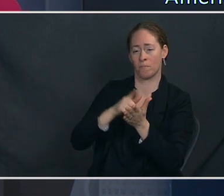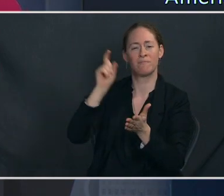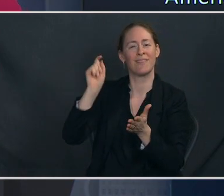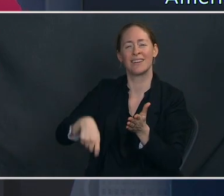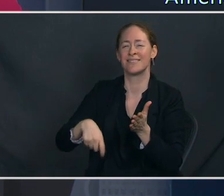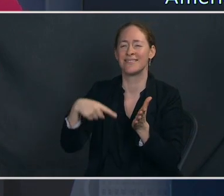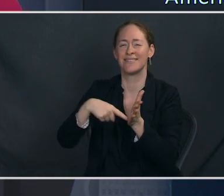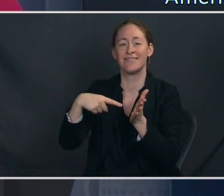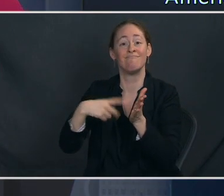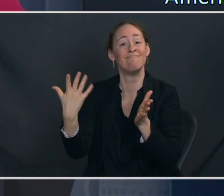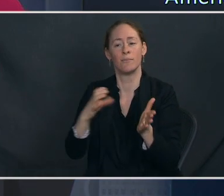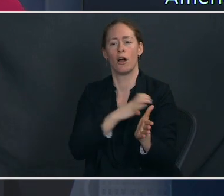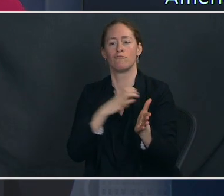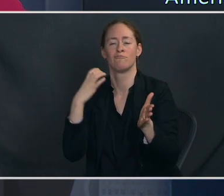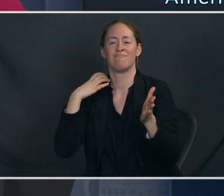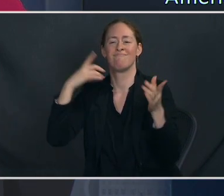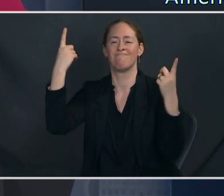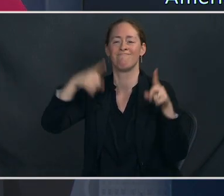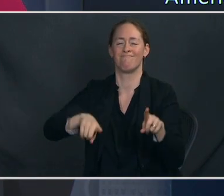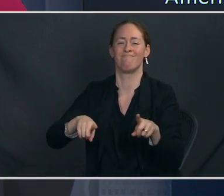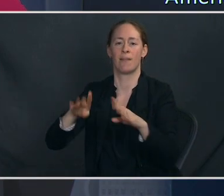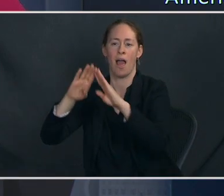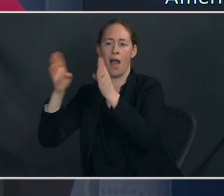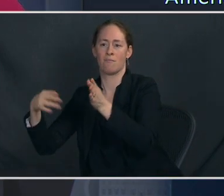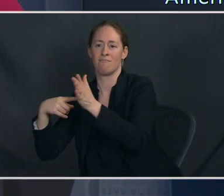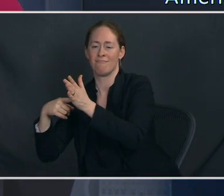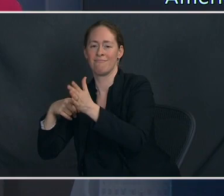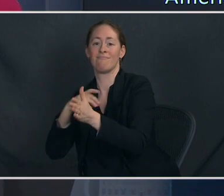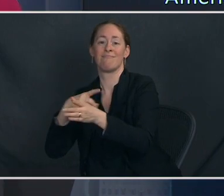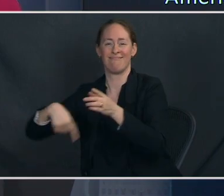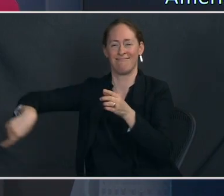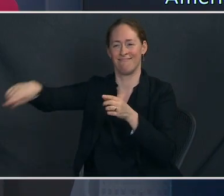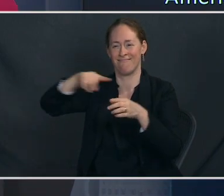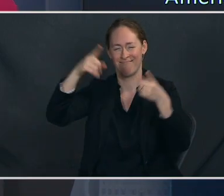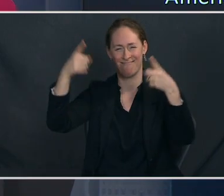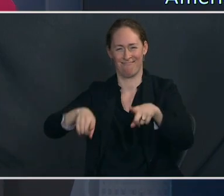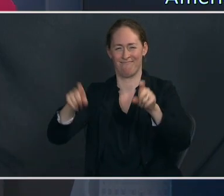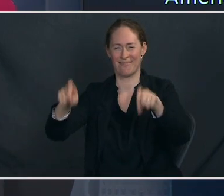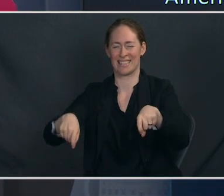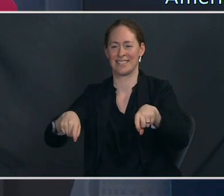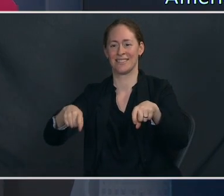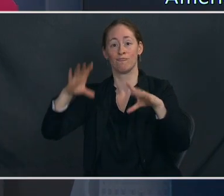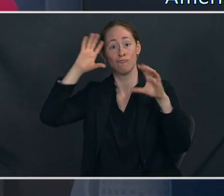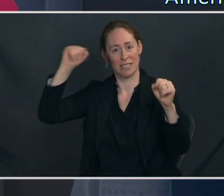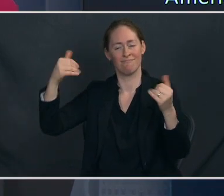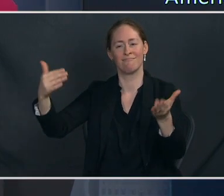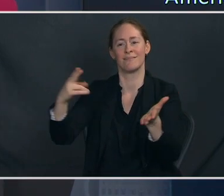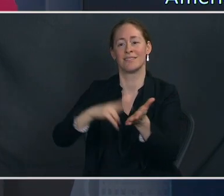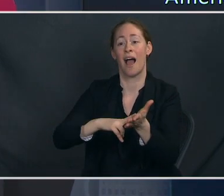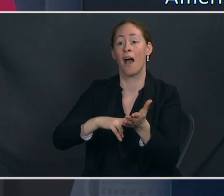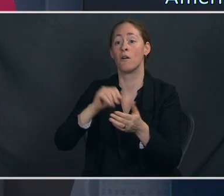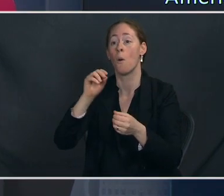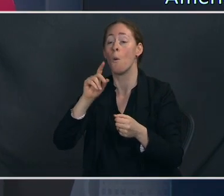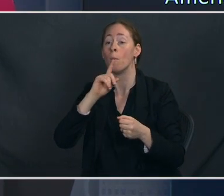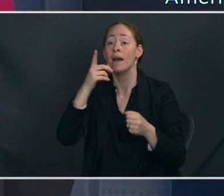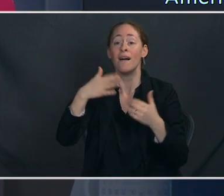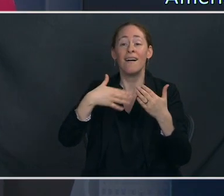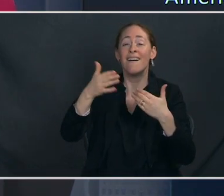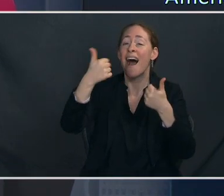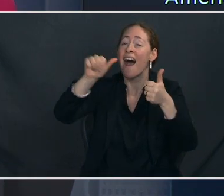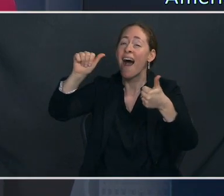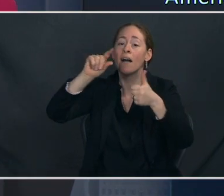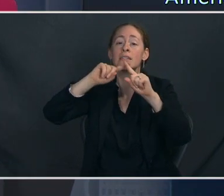both houses of Congress, pass it and that the president sign it. And for this, as well as many other things, there will be areas